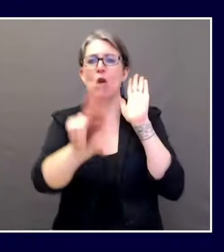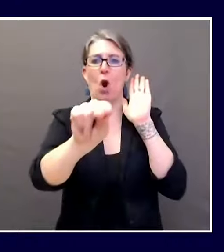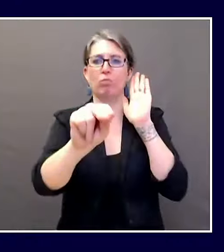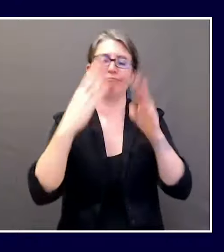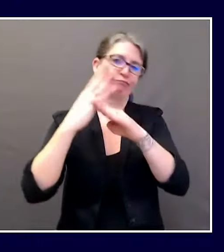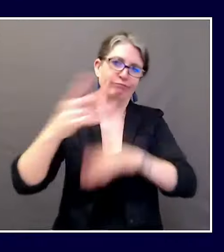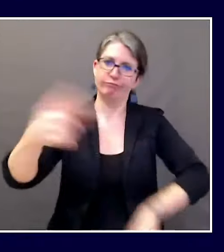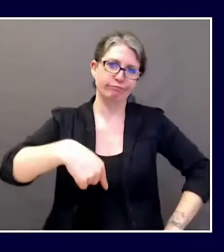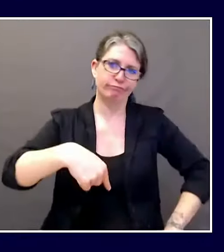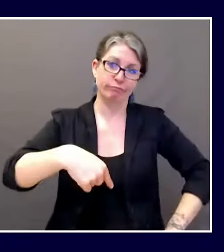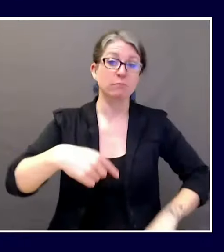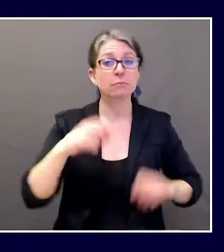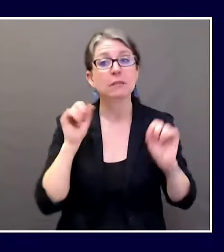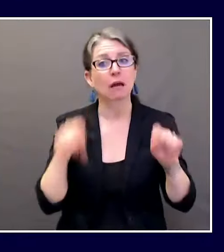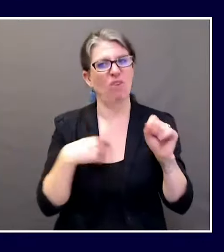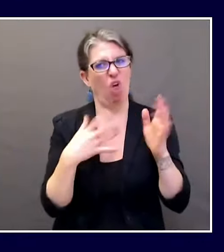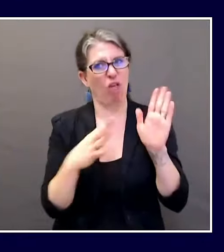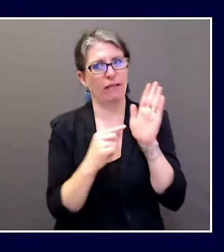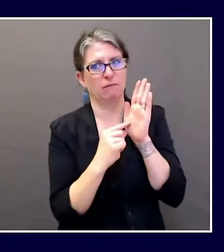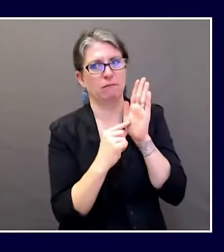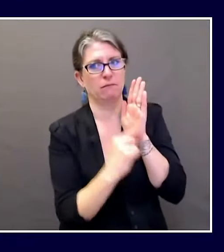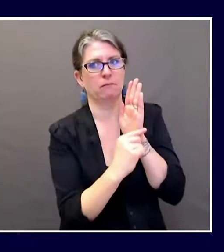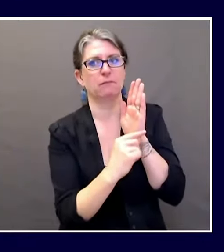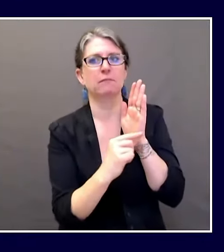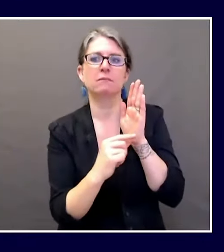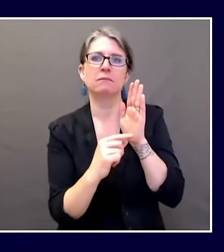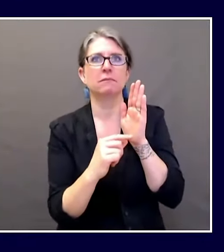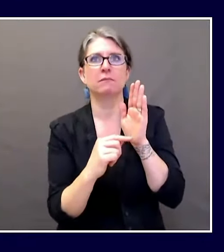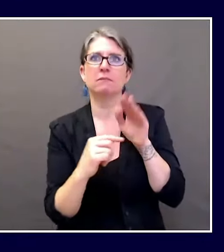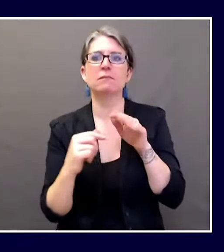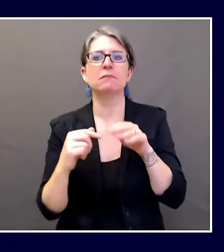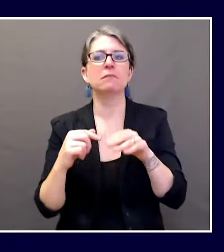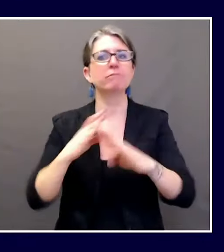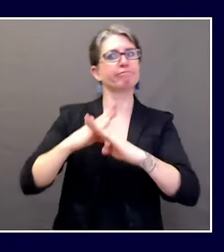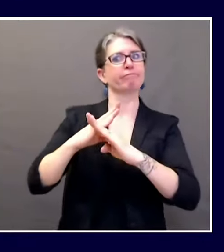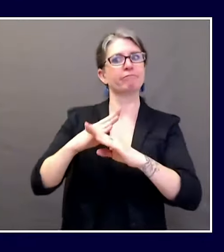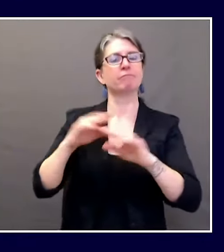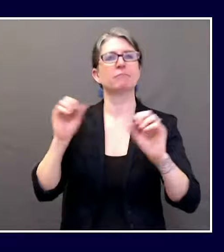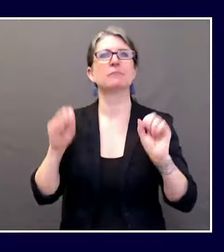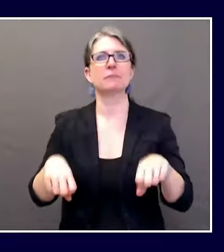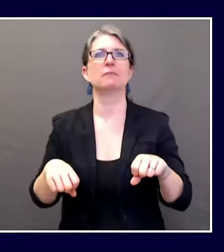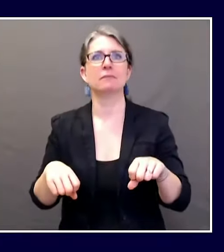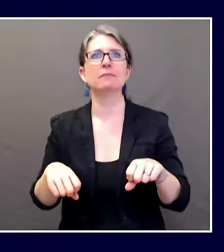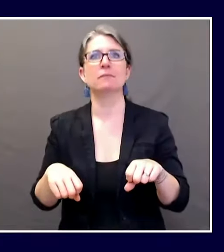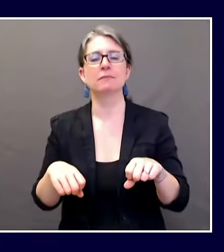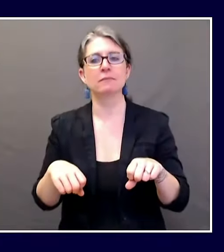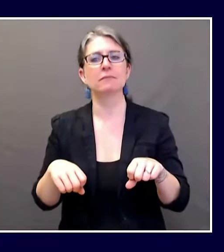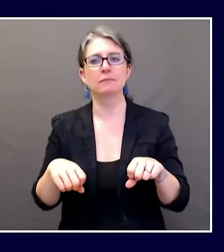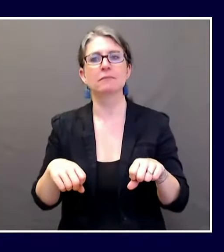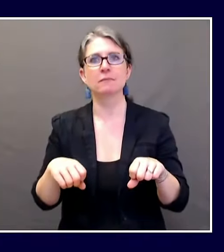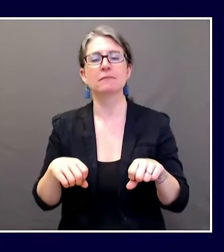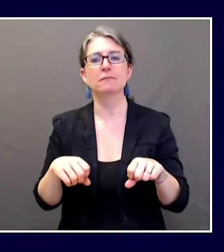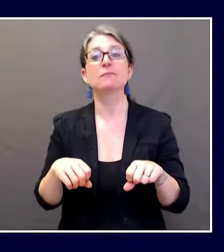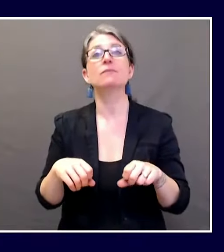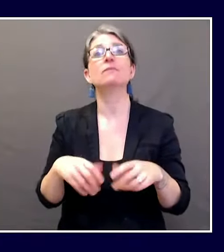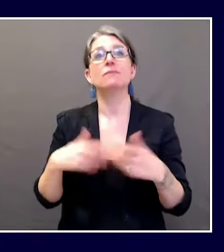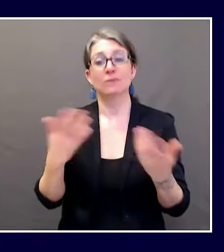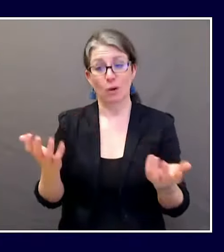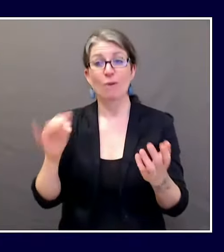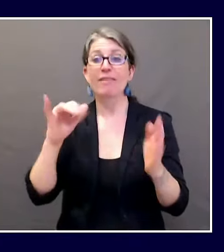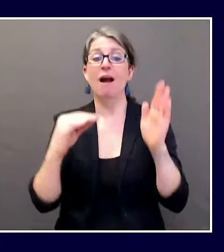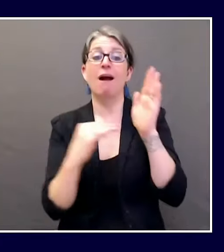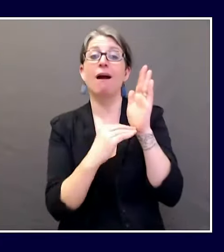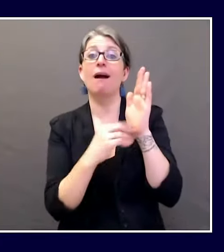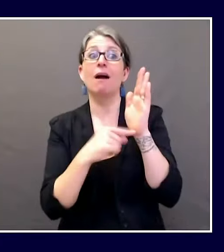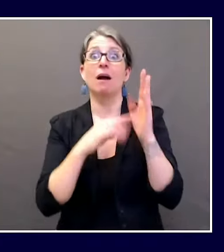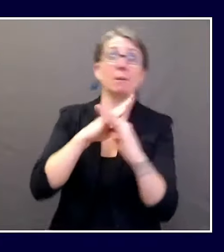because of a variant of concern, we can put back up the travel requirements that residents or those coming from that state test